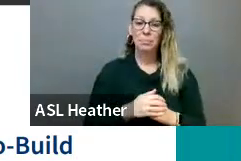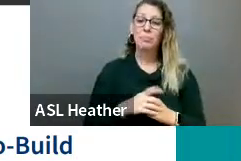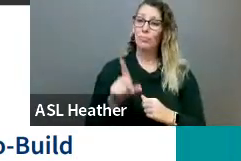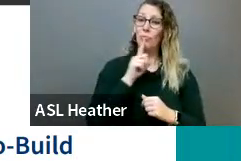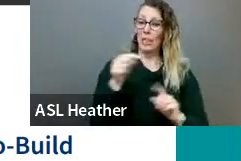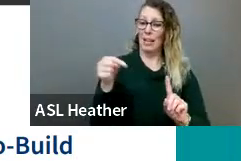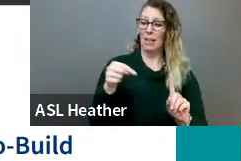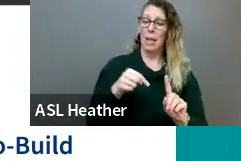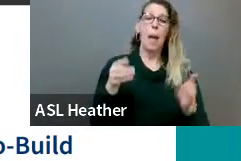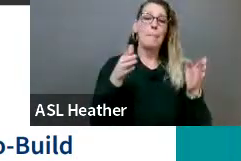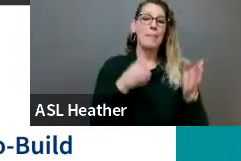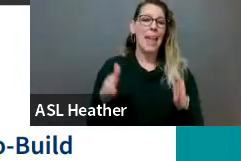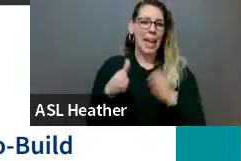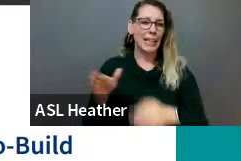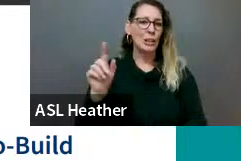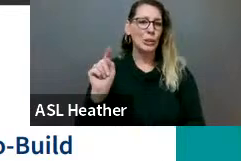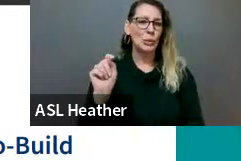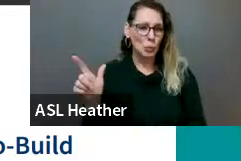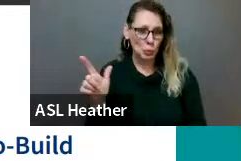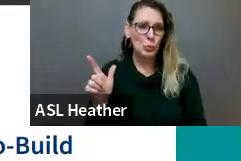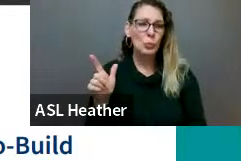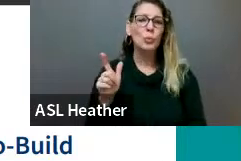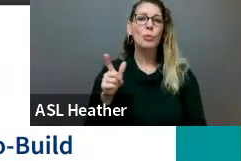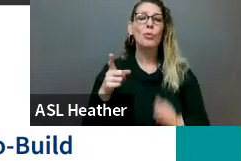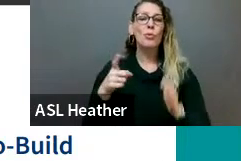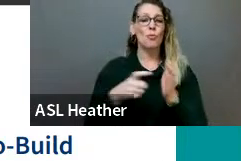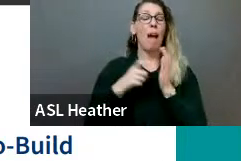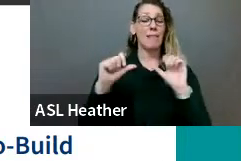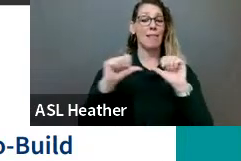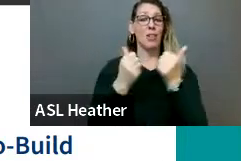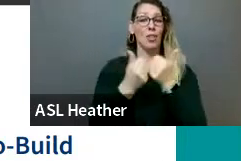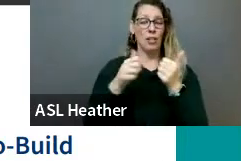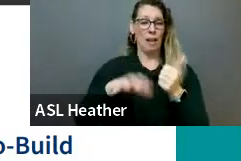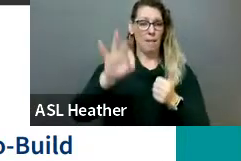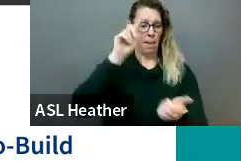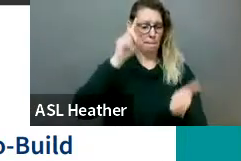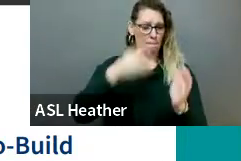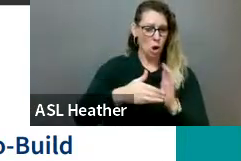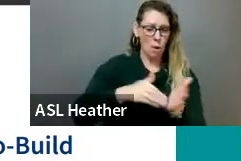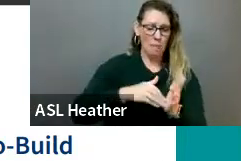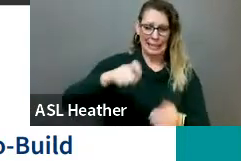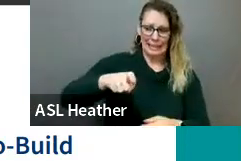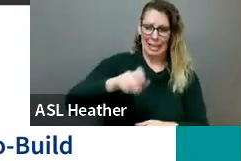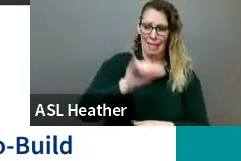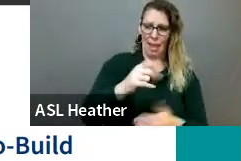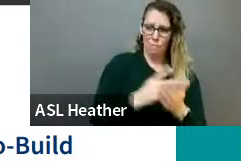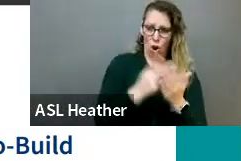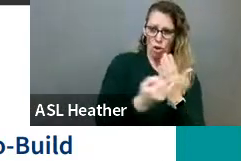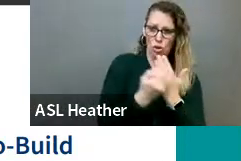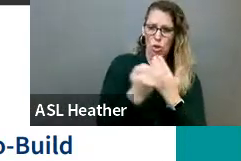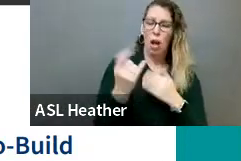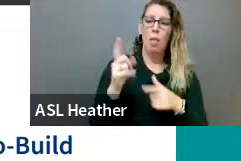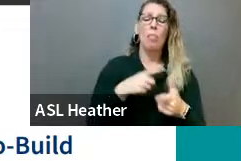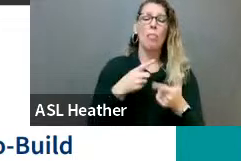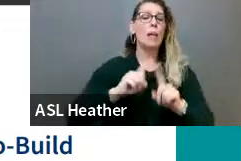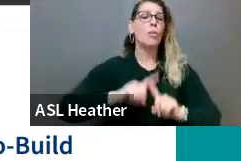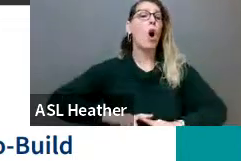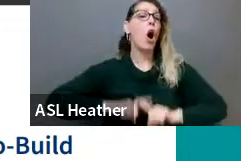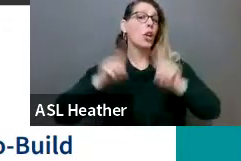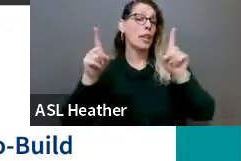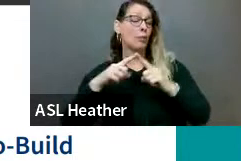tool. So NEPA is a planning tool. It requires agencies to define the purpose and need of the project and the alternatives to address that